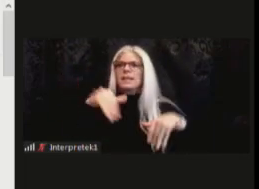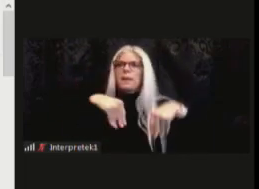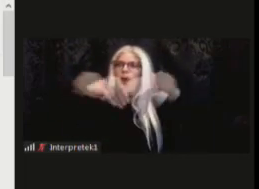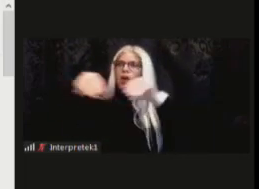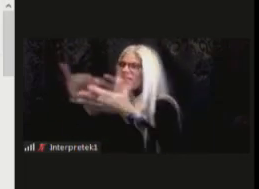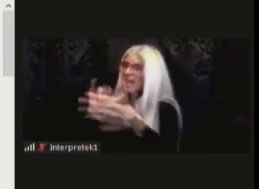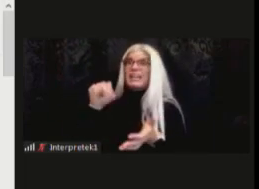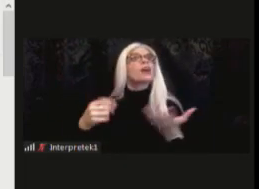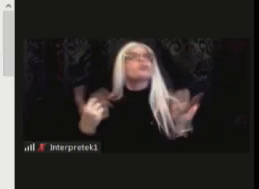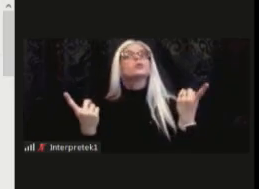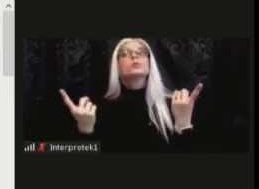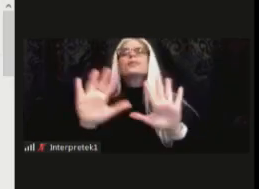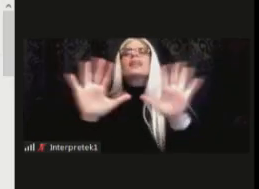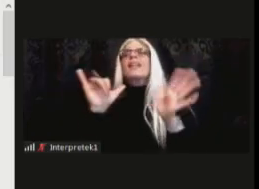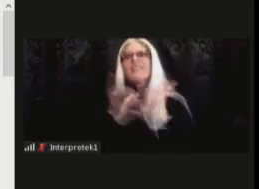money.